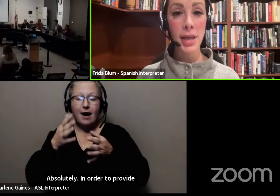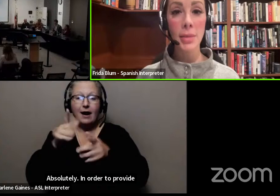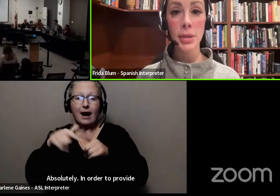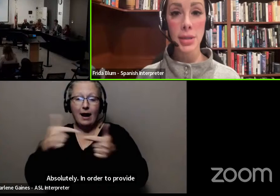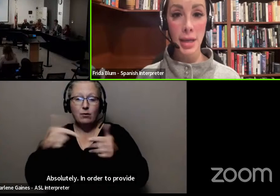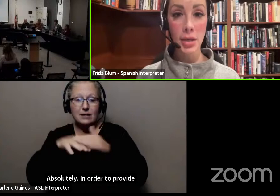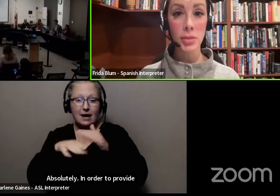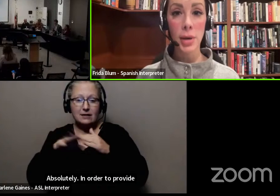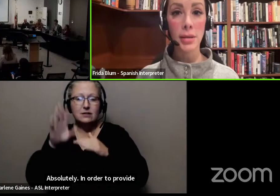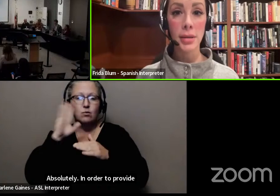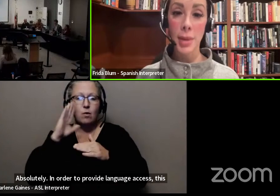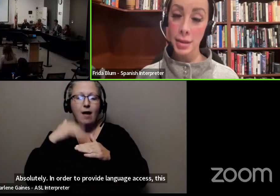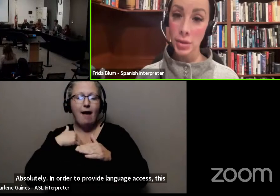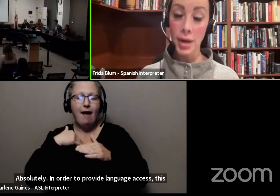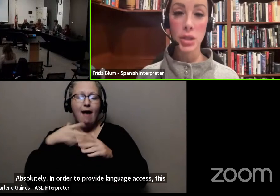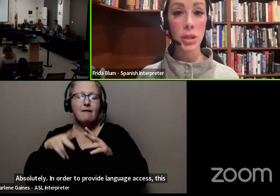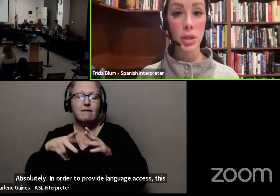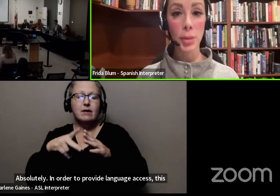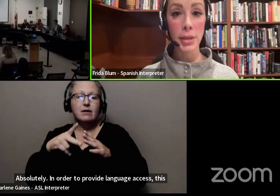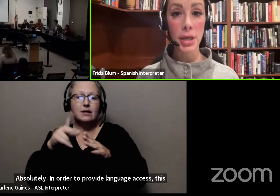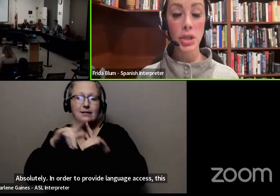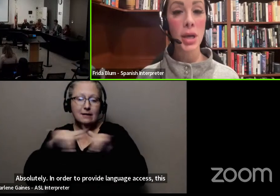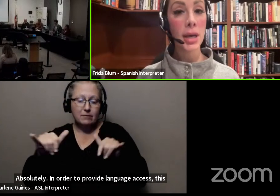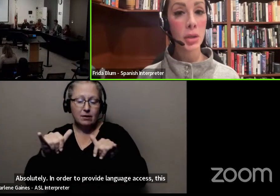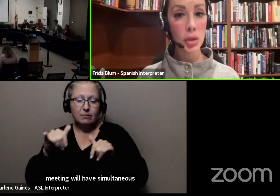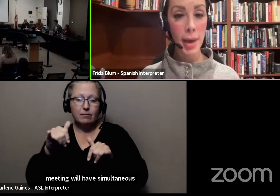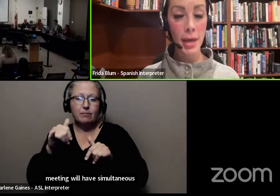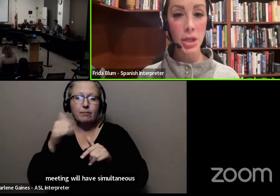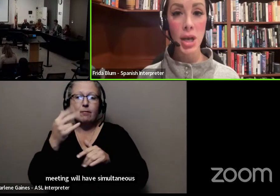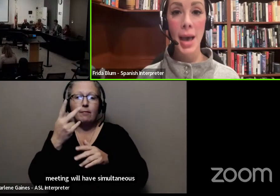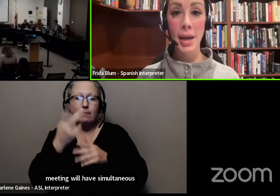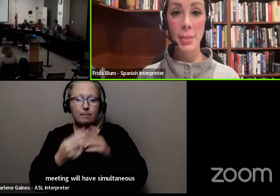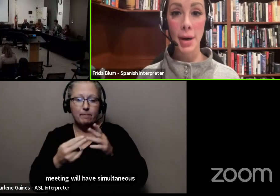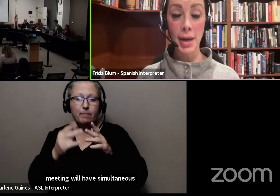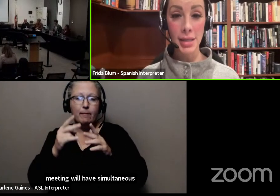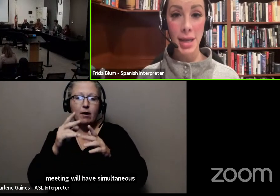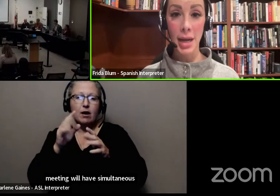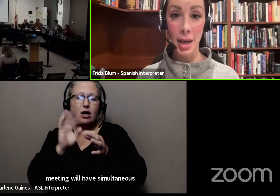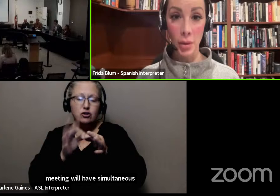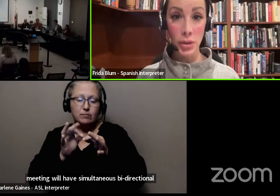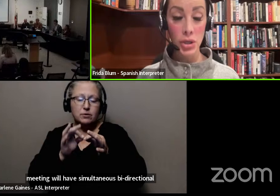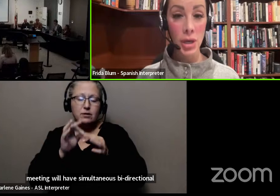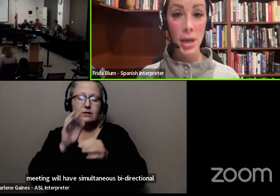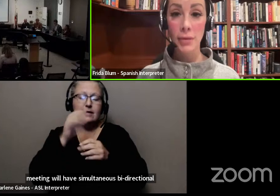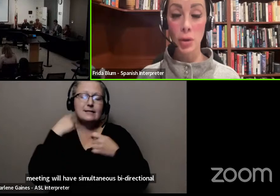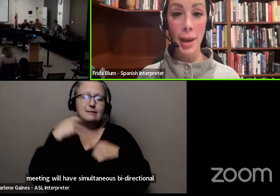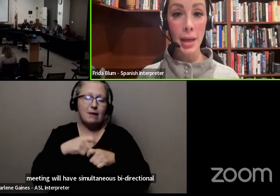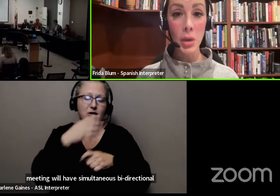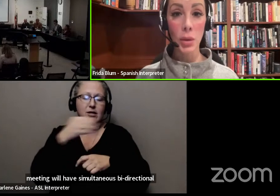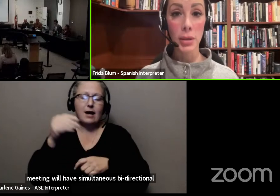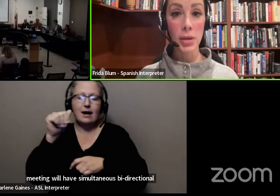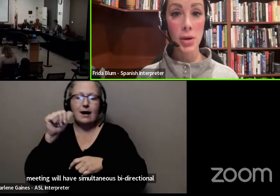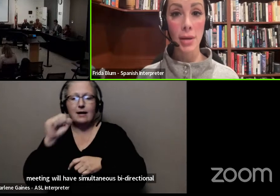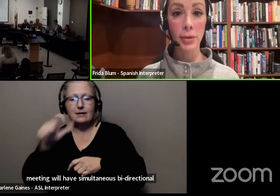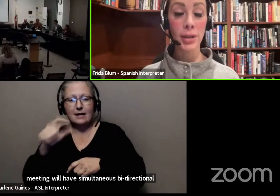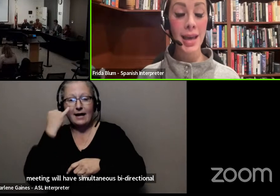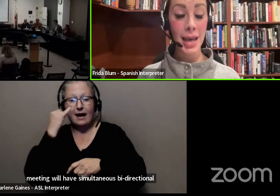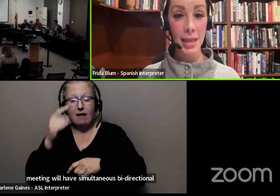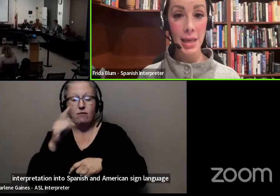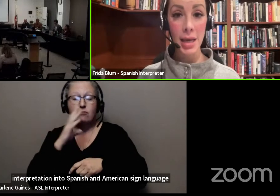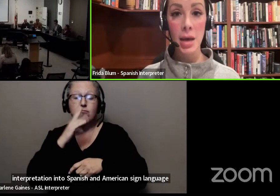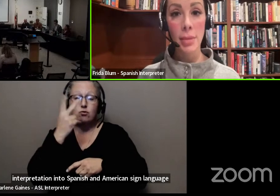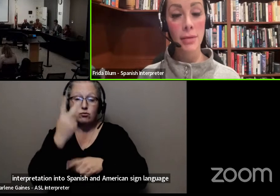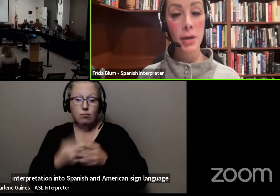will have simultaneous bidirectional interpretation into Spanish and American Sign Language. If you're bilingual, you don't have to